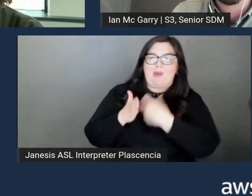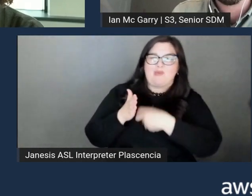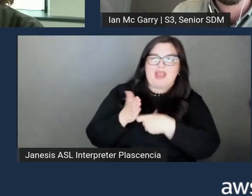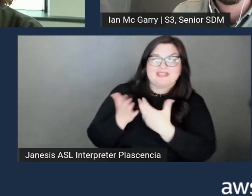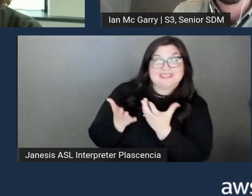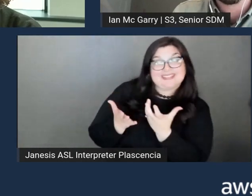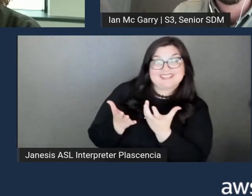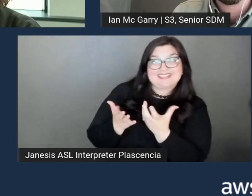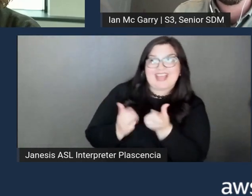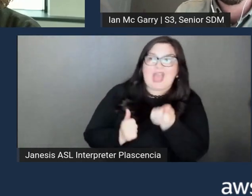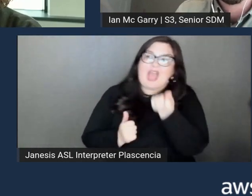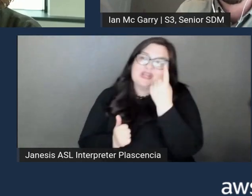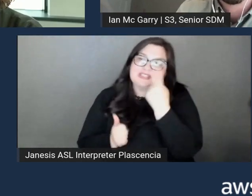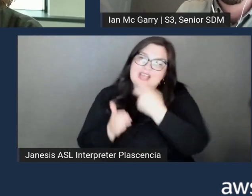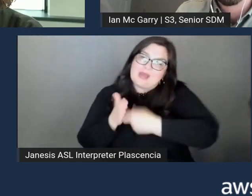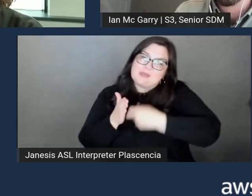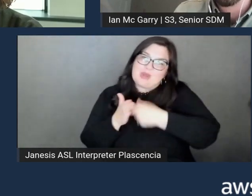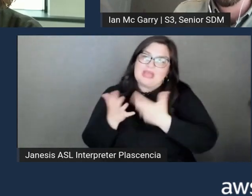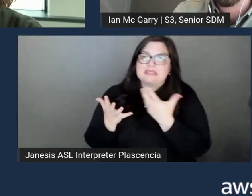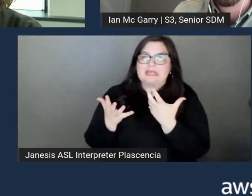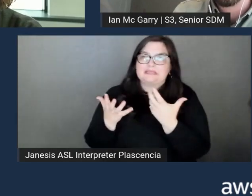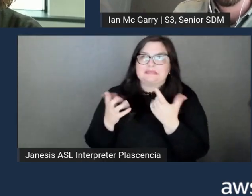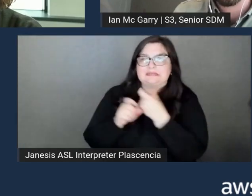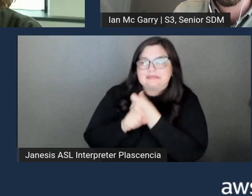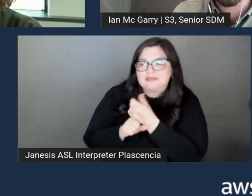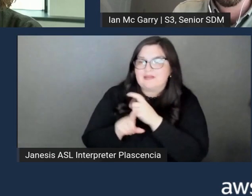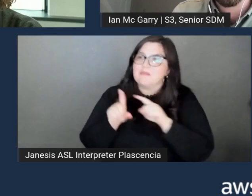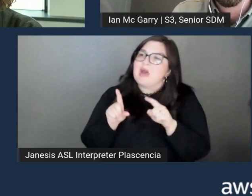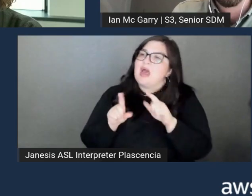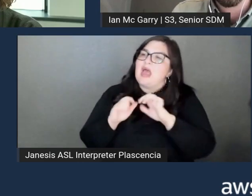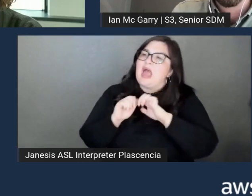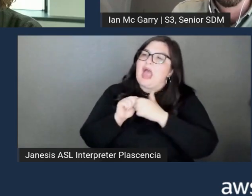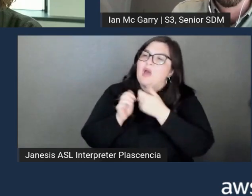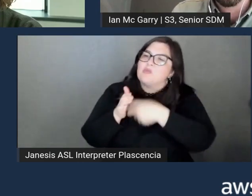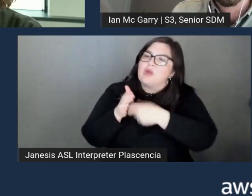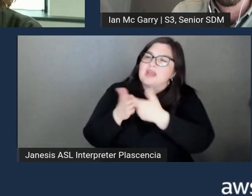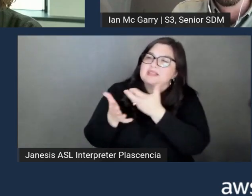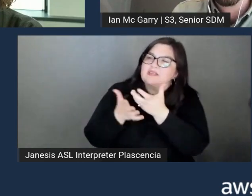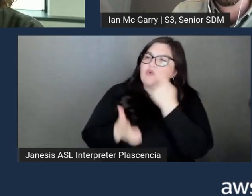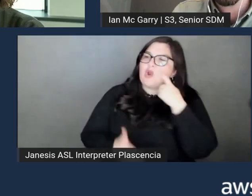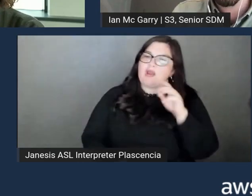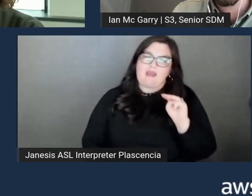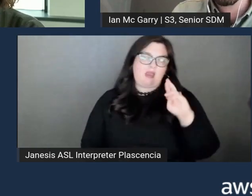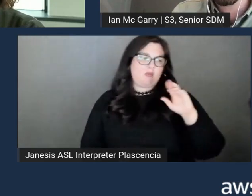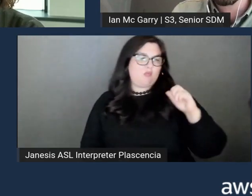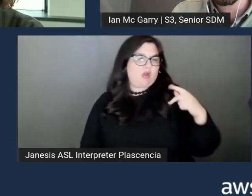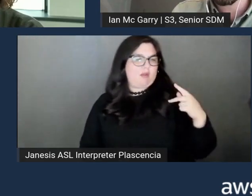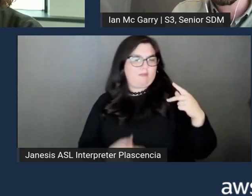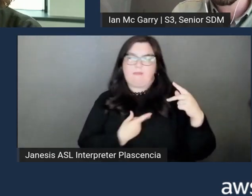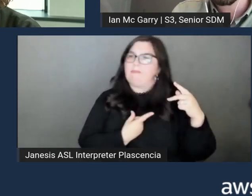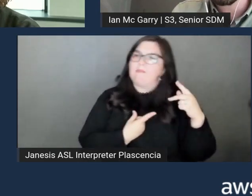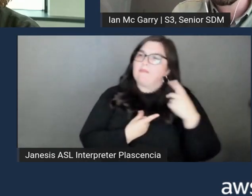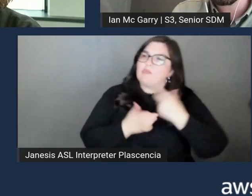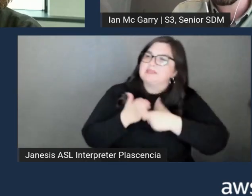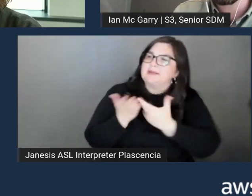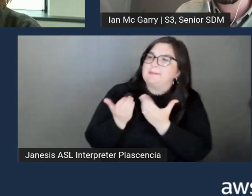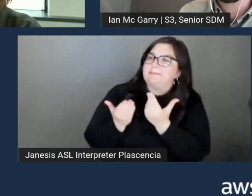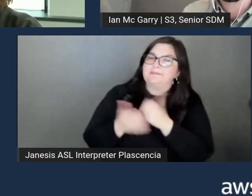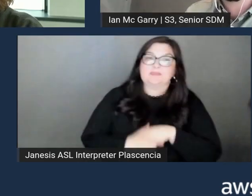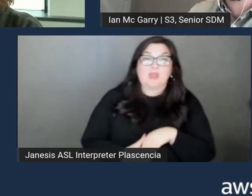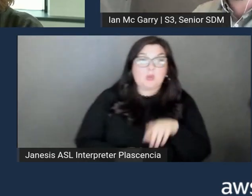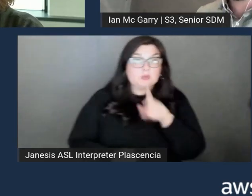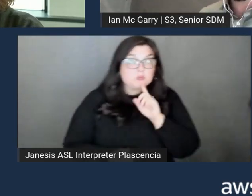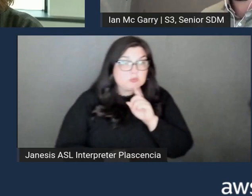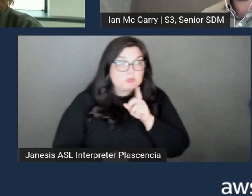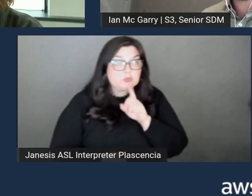that sometimes pricing can be a complex thing, but how does pricing work on MRAPs, on multi-region access points with S3? Sure. So